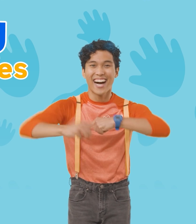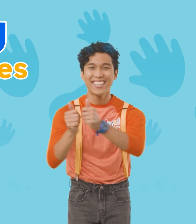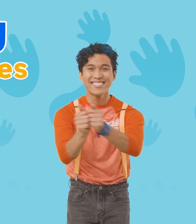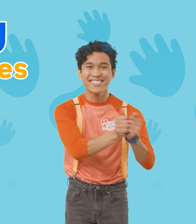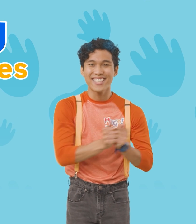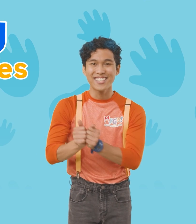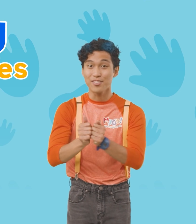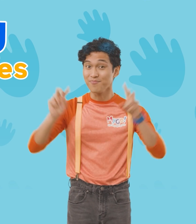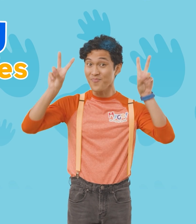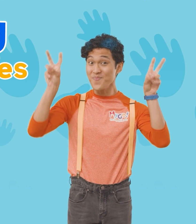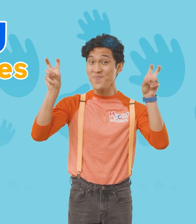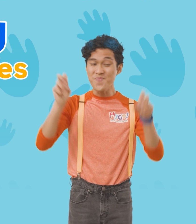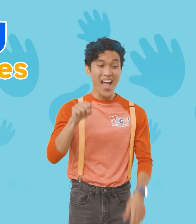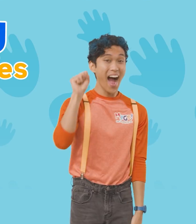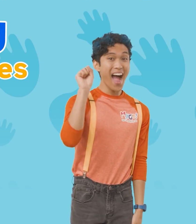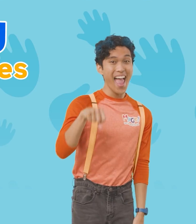Along.